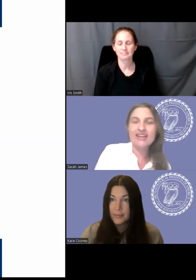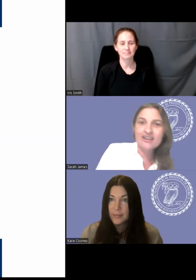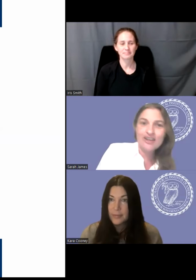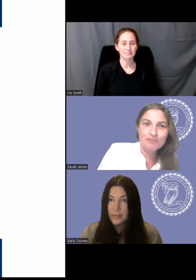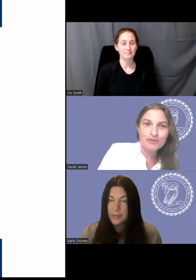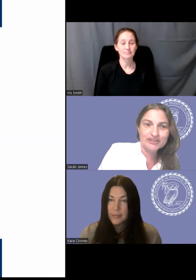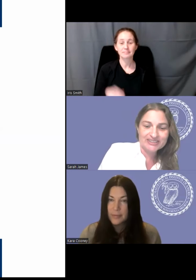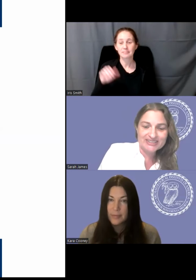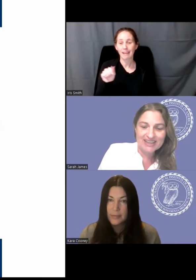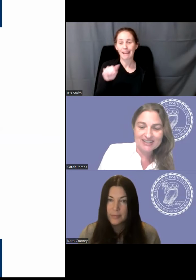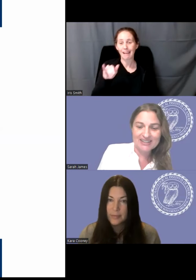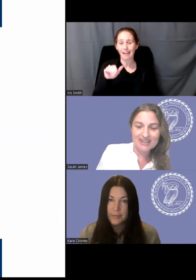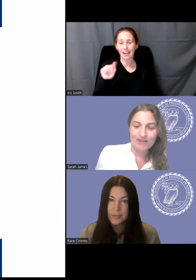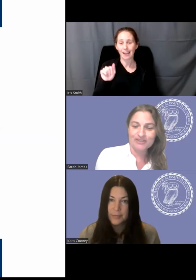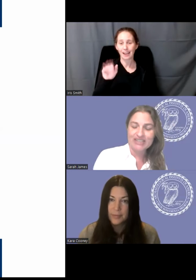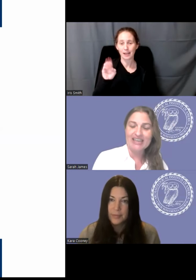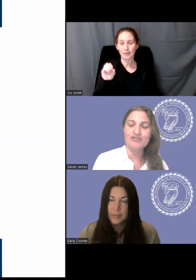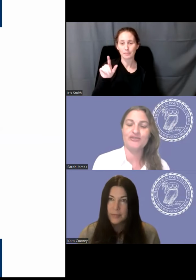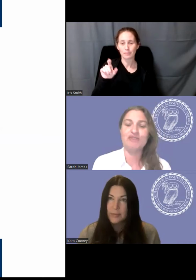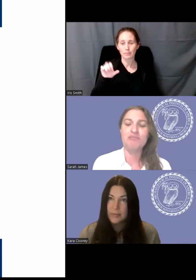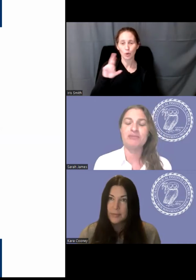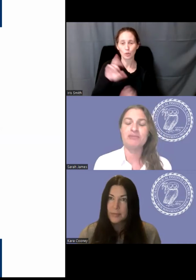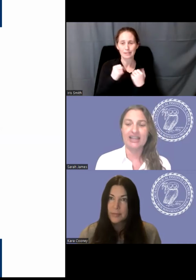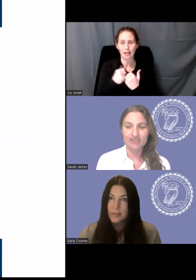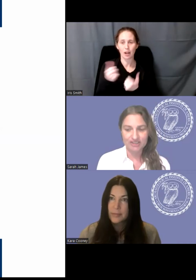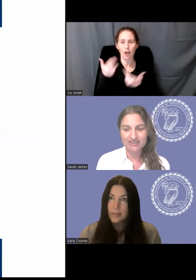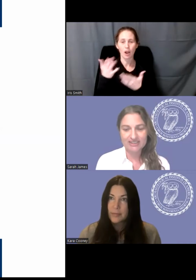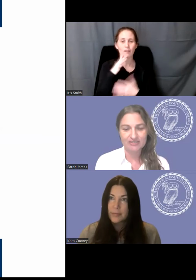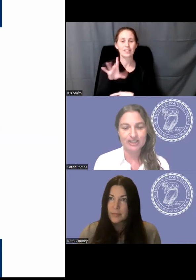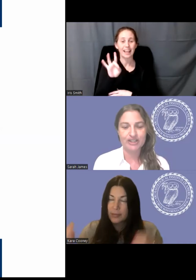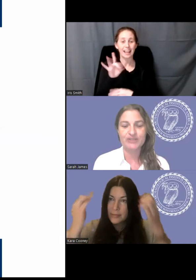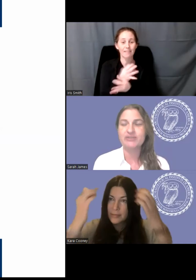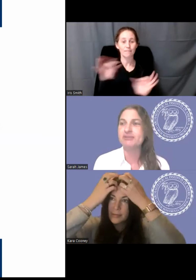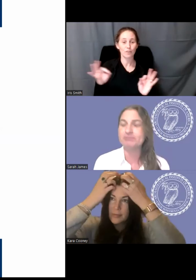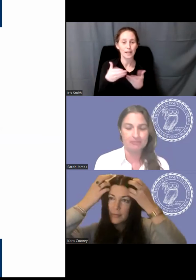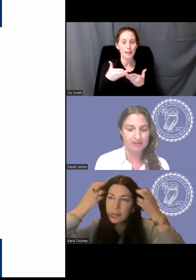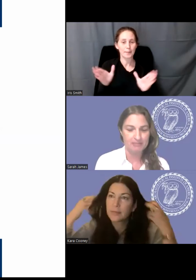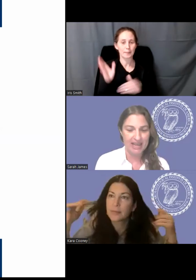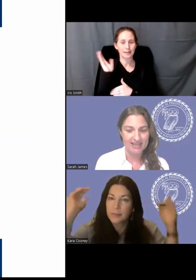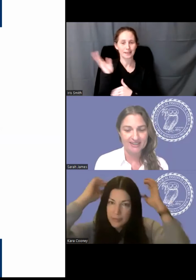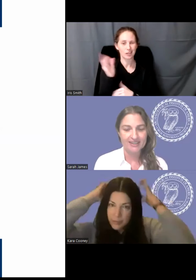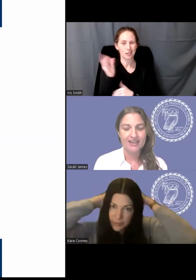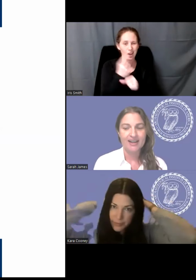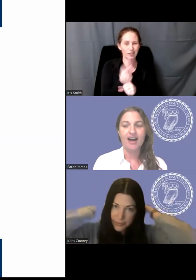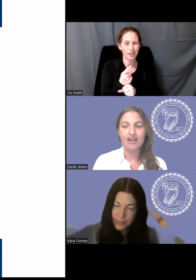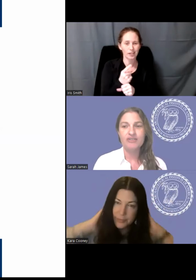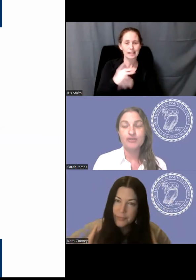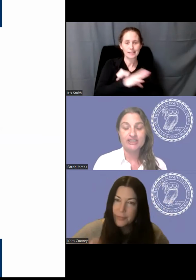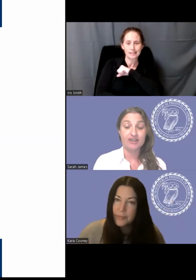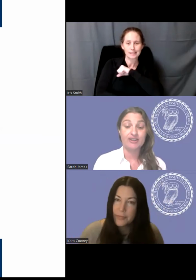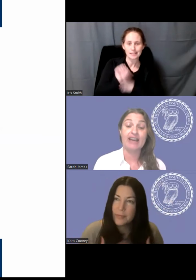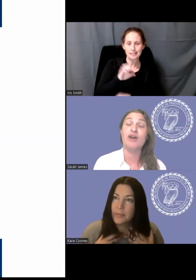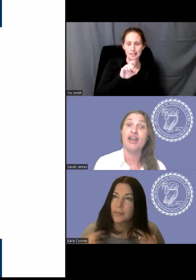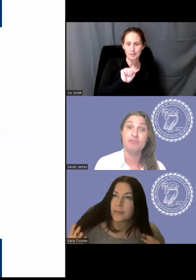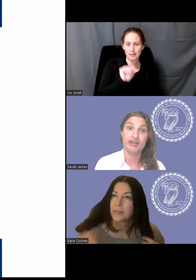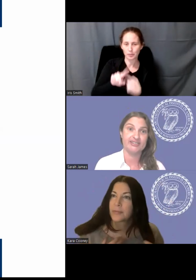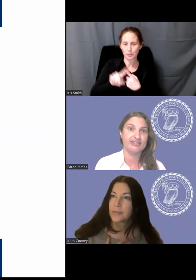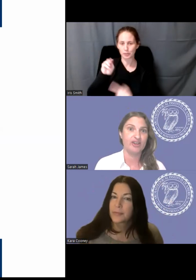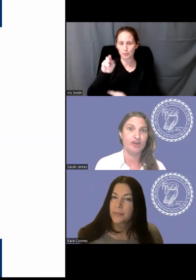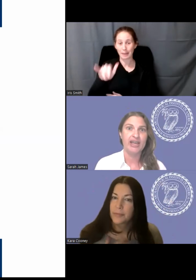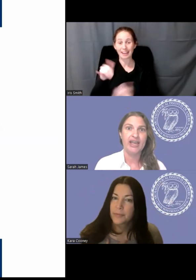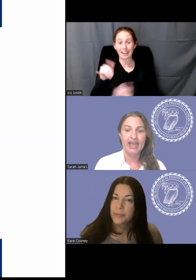The AIA Boulder Society offers 8 free public lectures every year from September to May, all of which are now